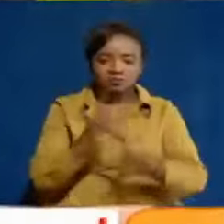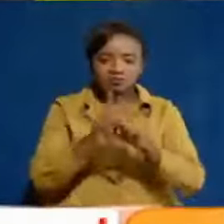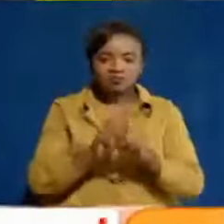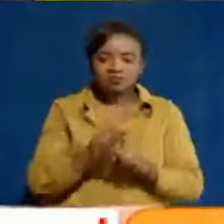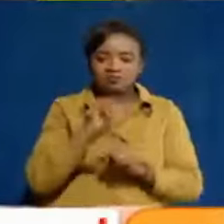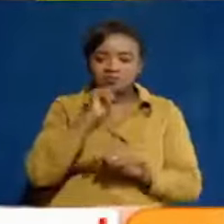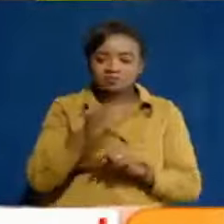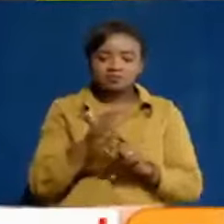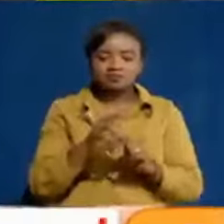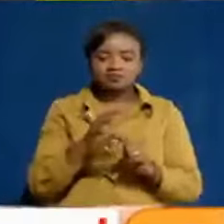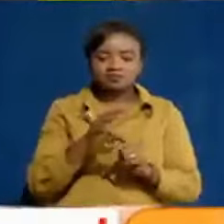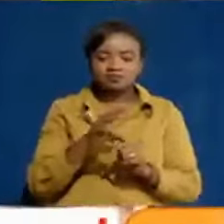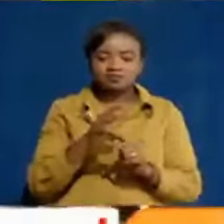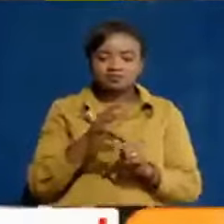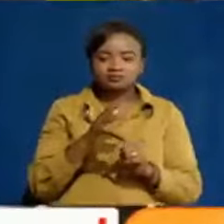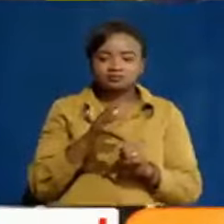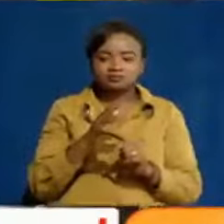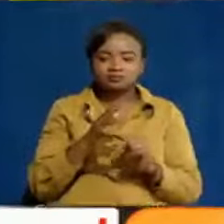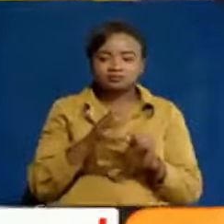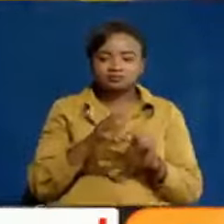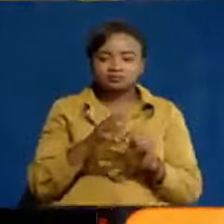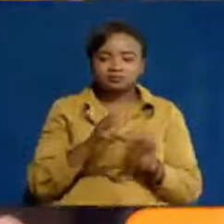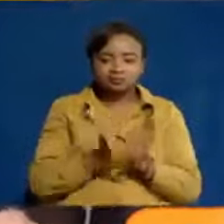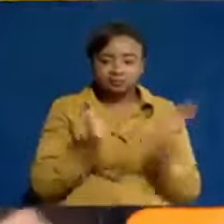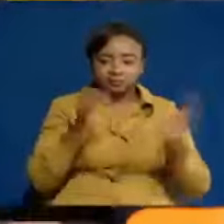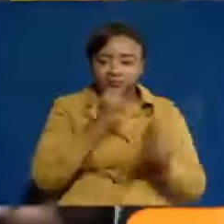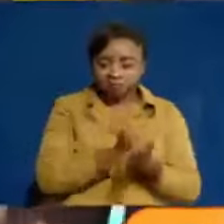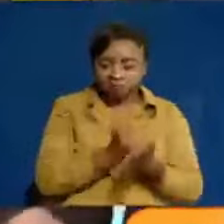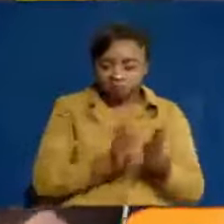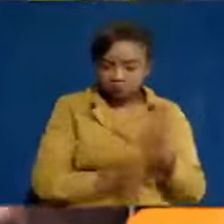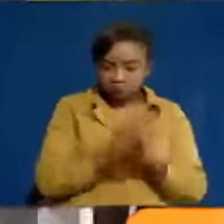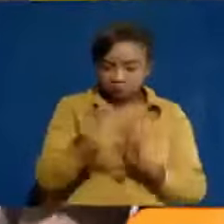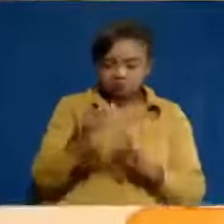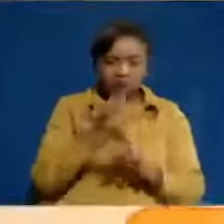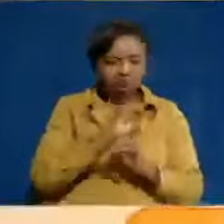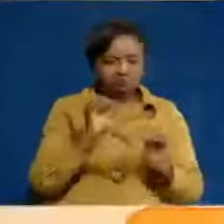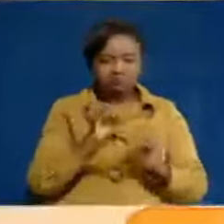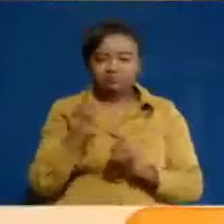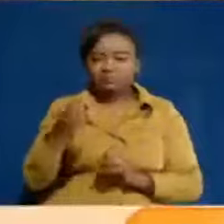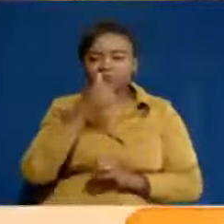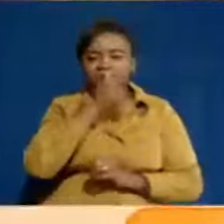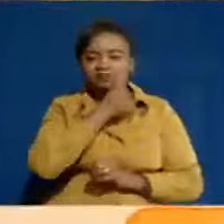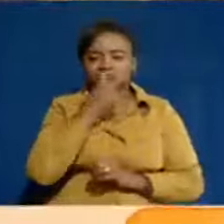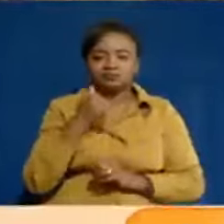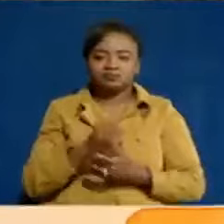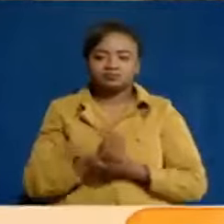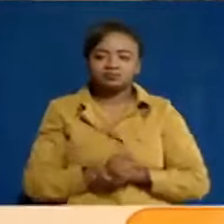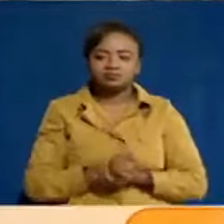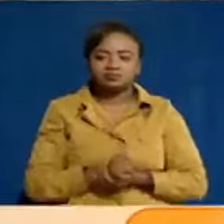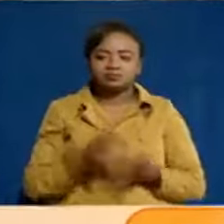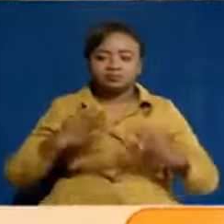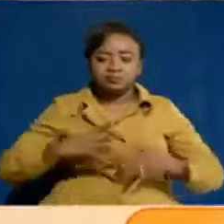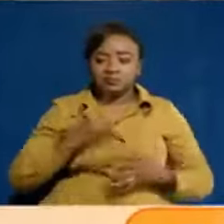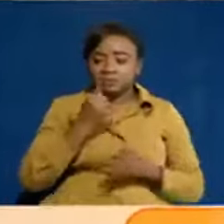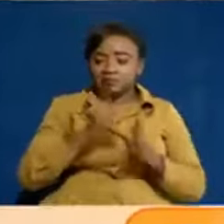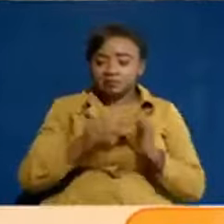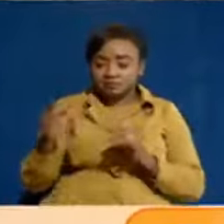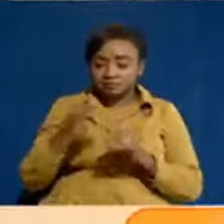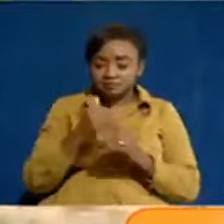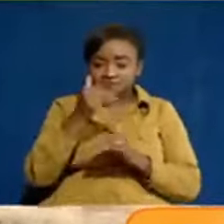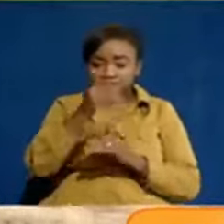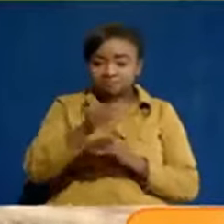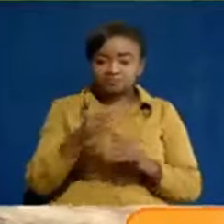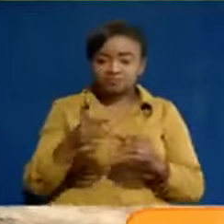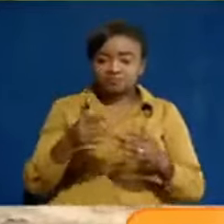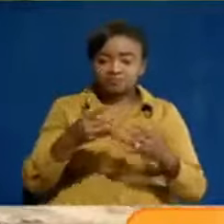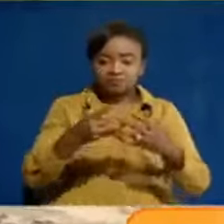or a public office developing that space. So that's a private developer. Residents say it all began after a section of the